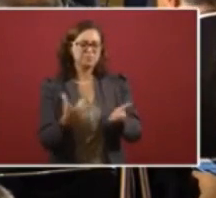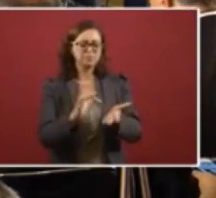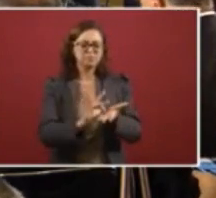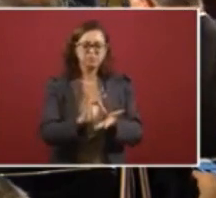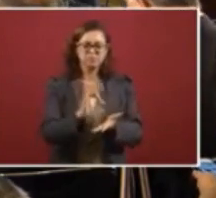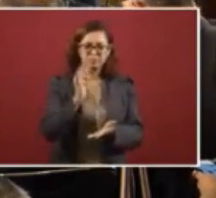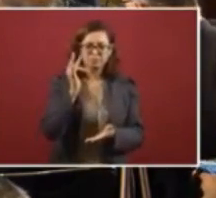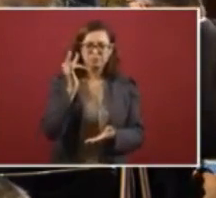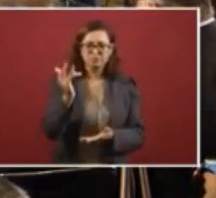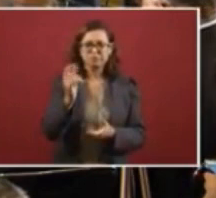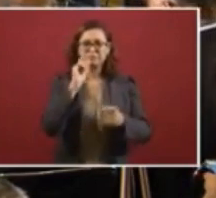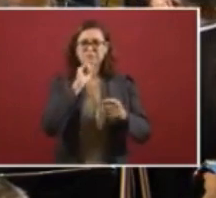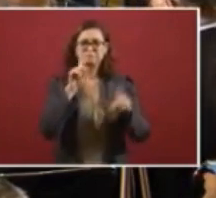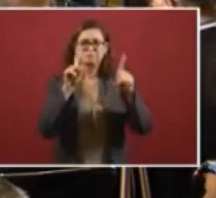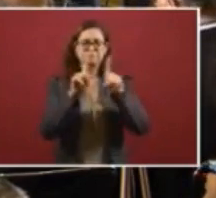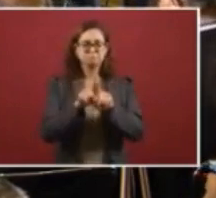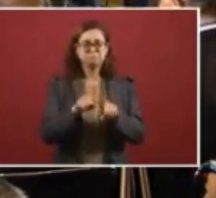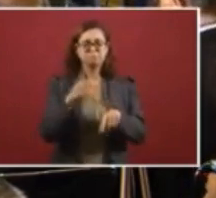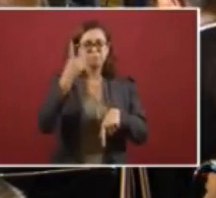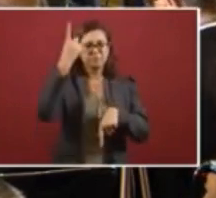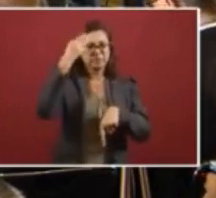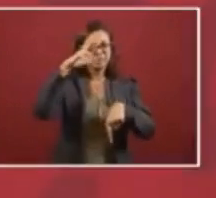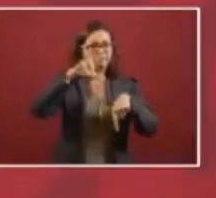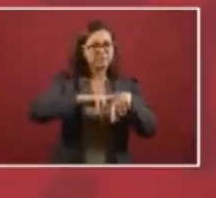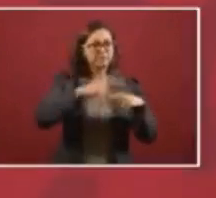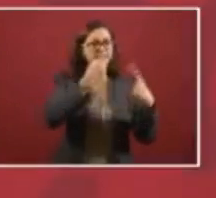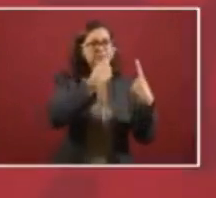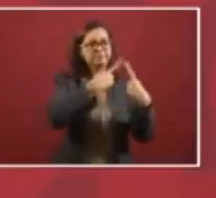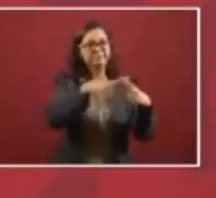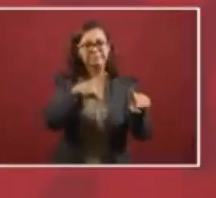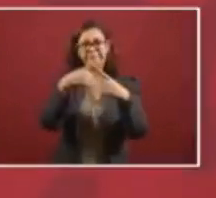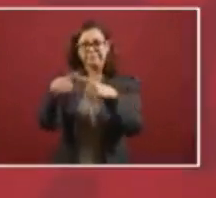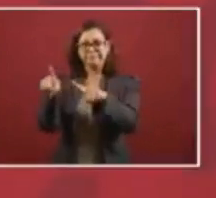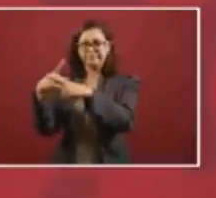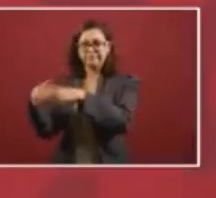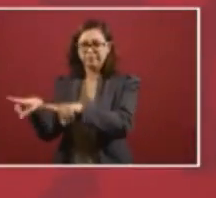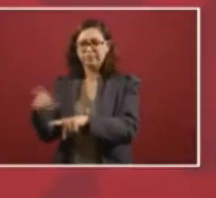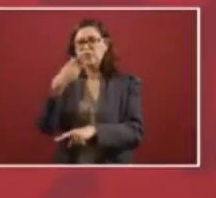you to the directors,